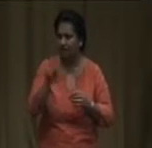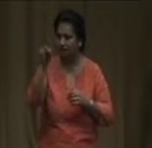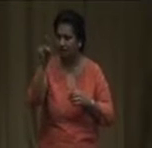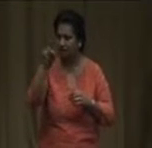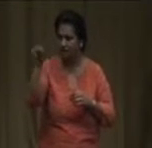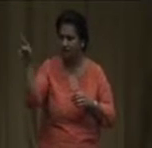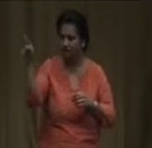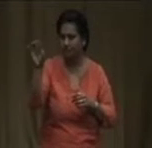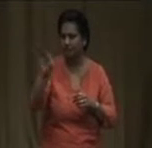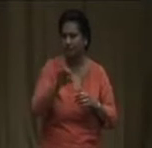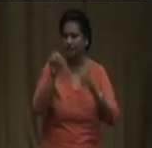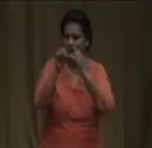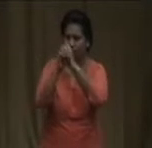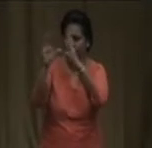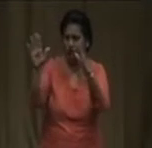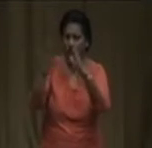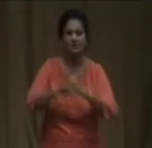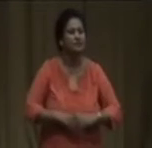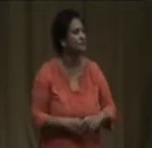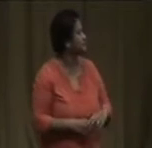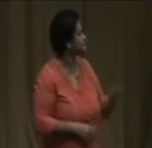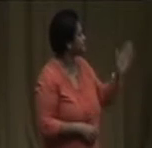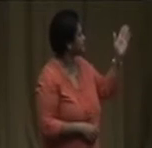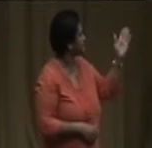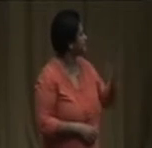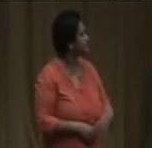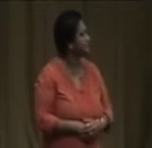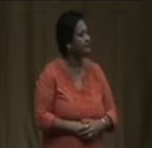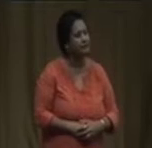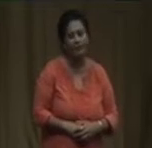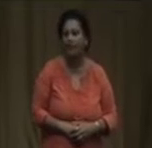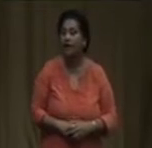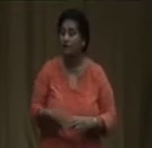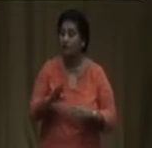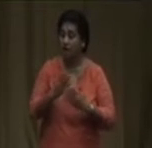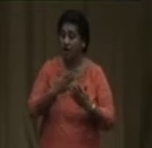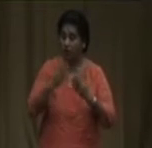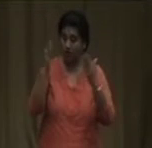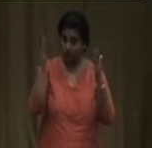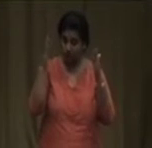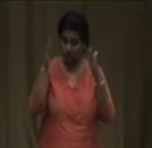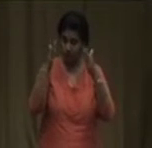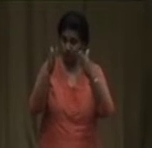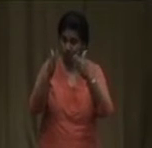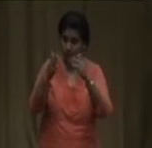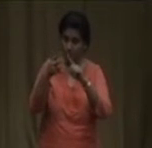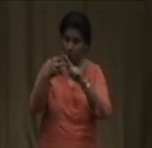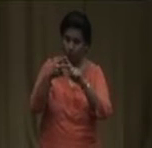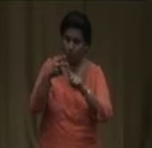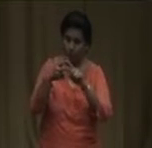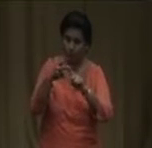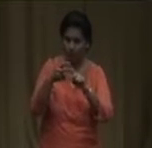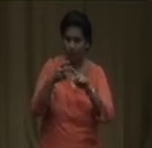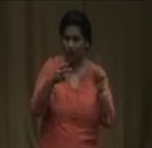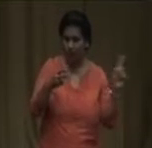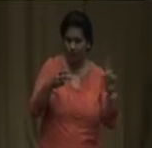And that's the purpose of a business model like this. But I'd just like to focus on 2 components of that business model: